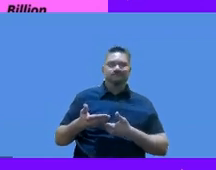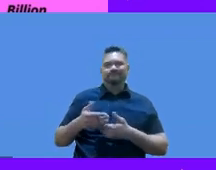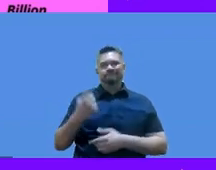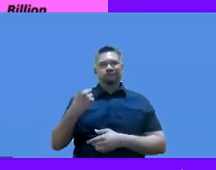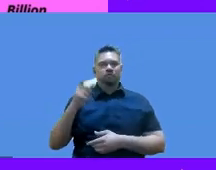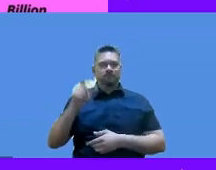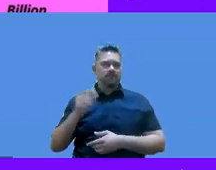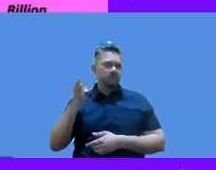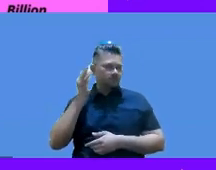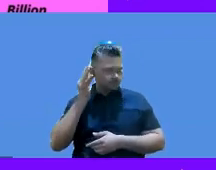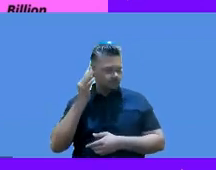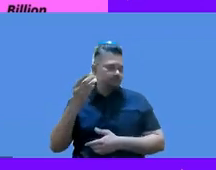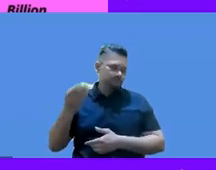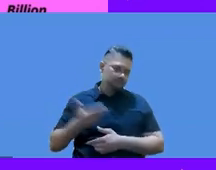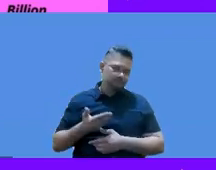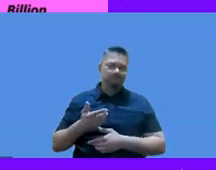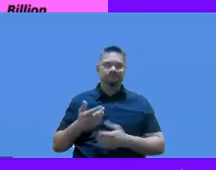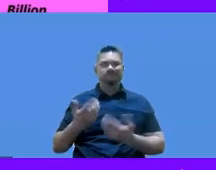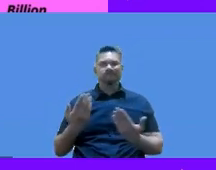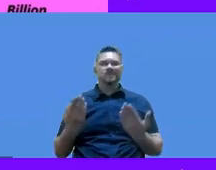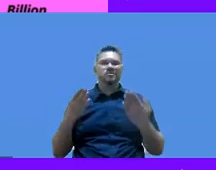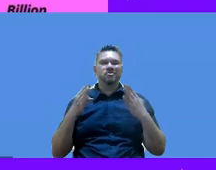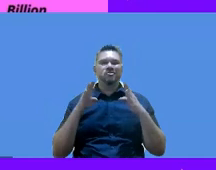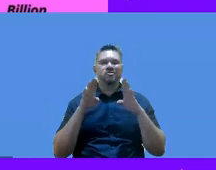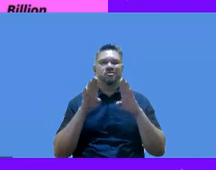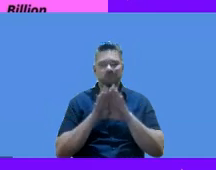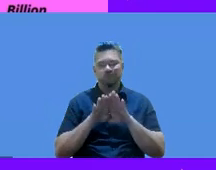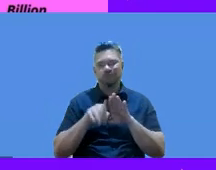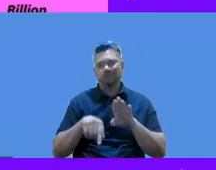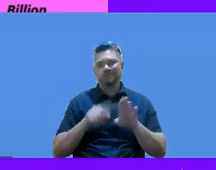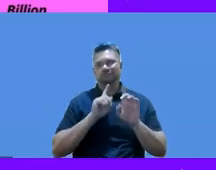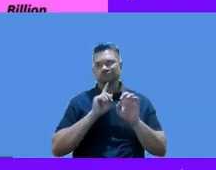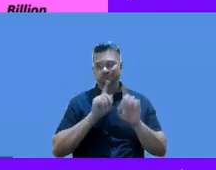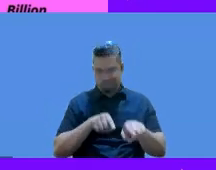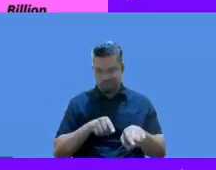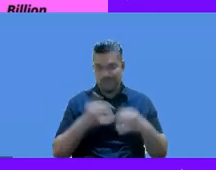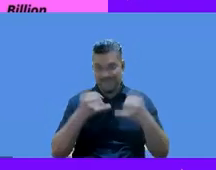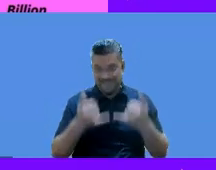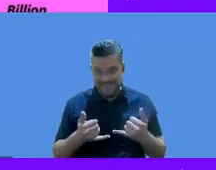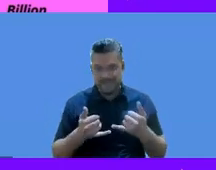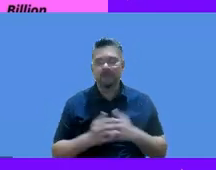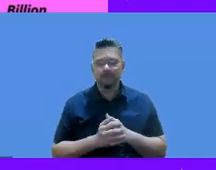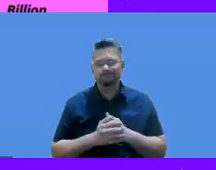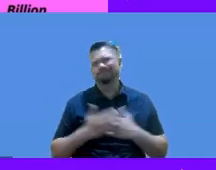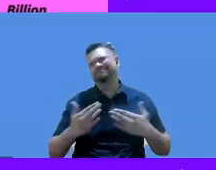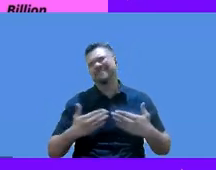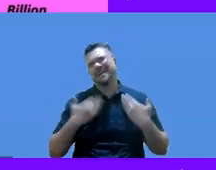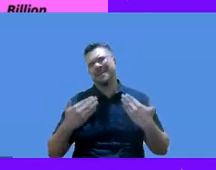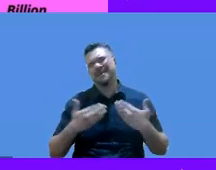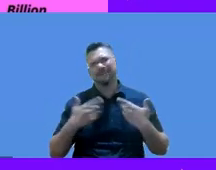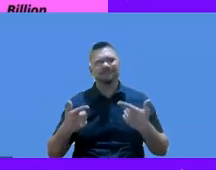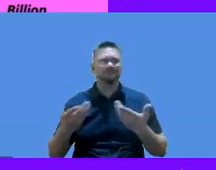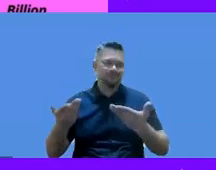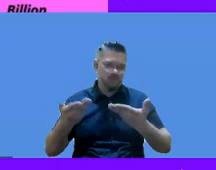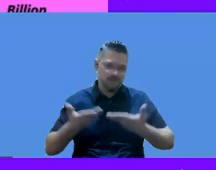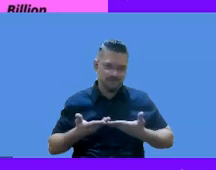to everything that's been said. And I think we're really privileged to have her with us. So I'd like to introduce Dr.